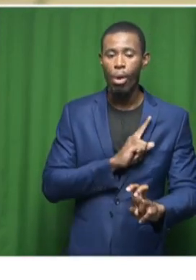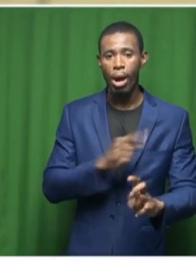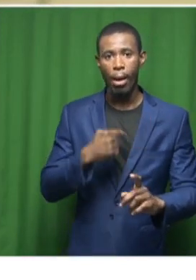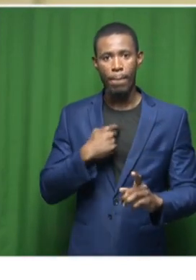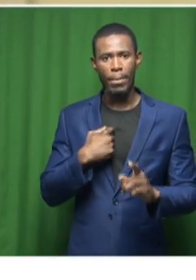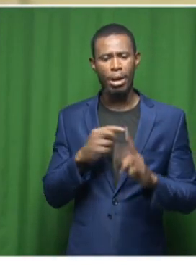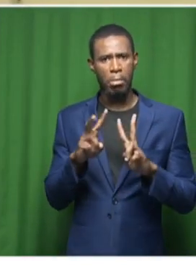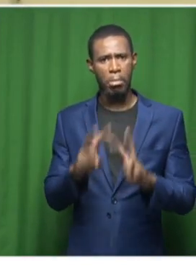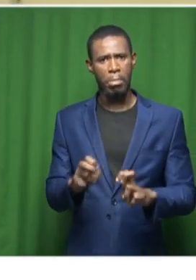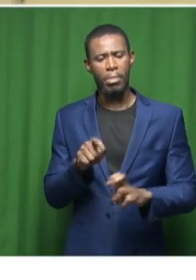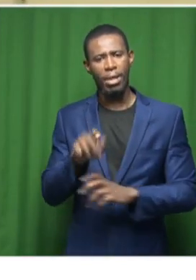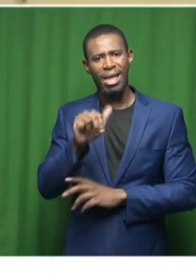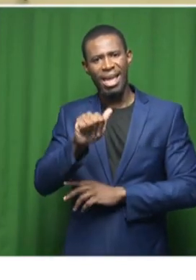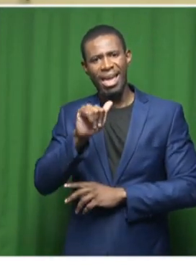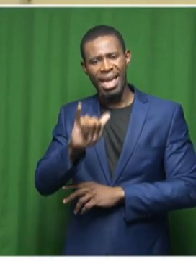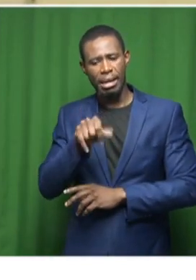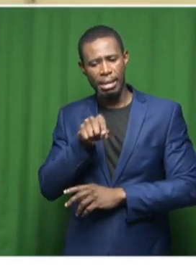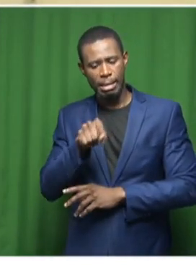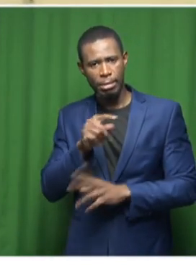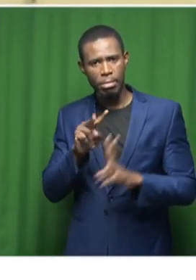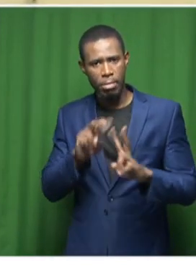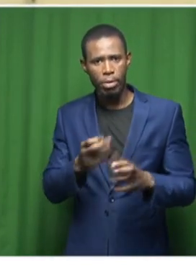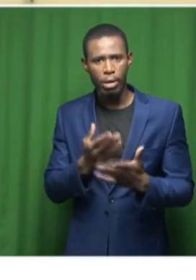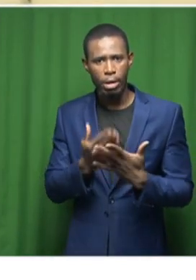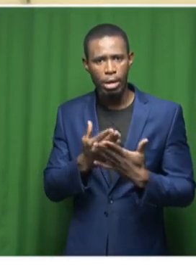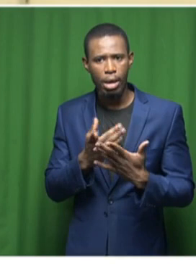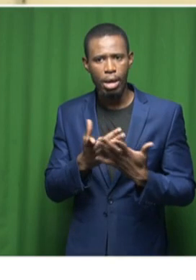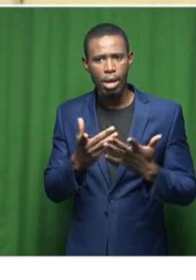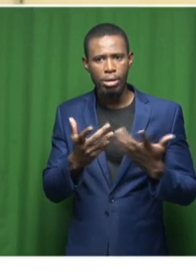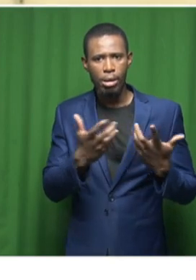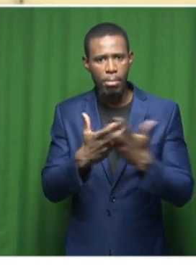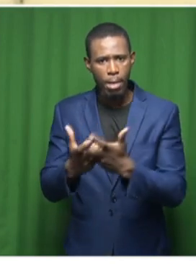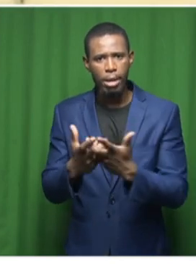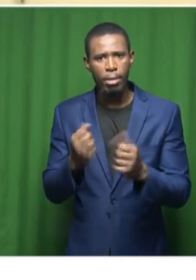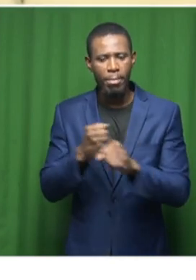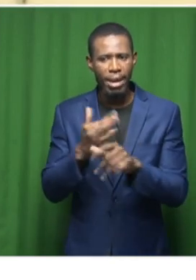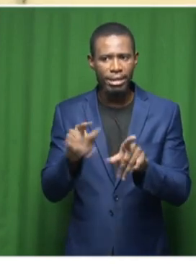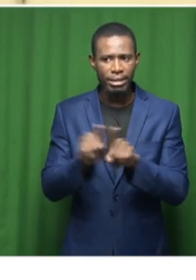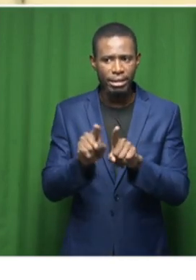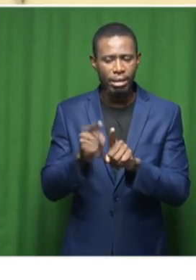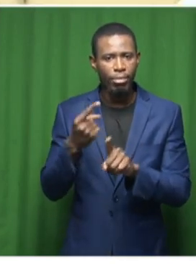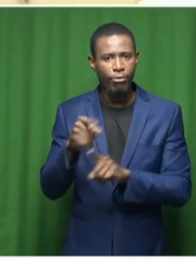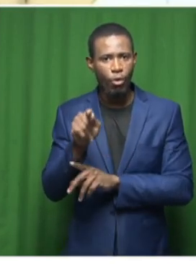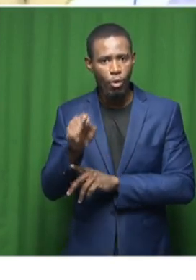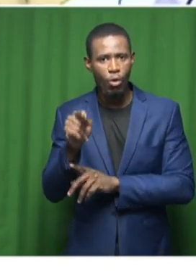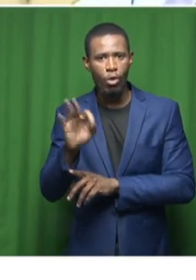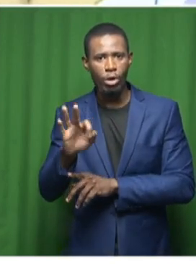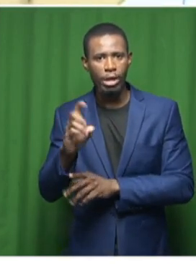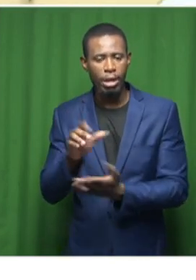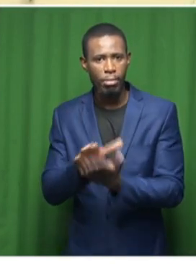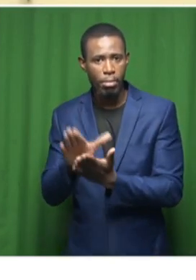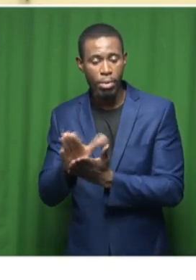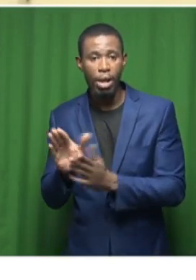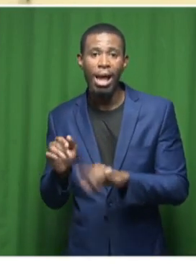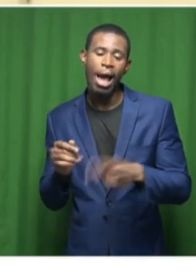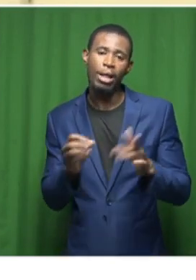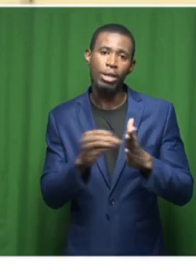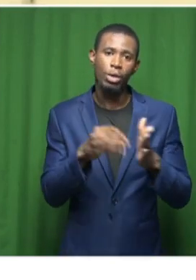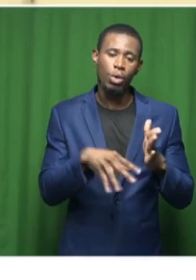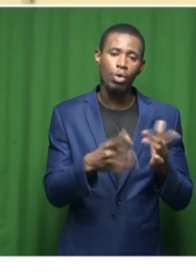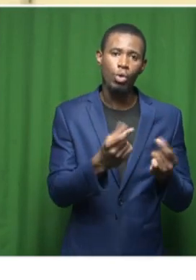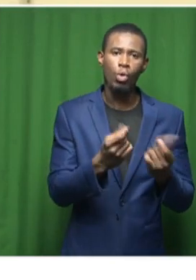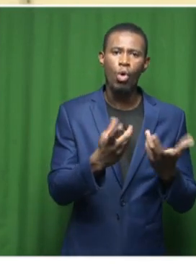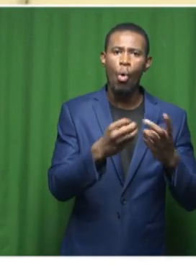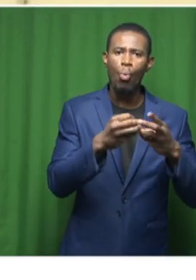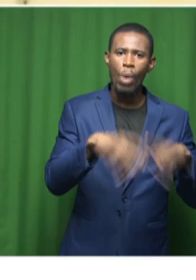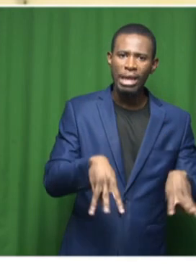we could leverage it for 3D concrete printing. There are other students that are looking at waste, biomass,